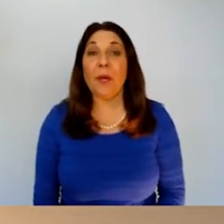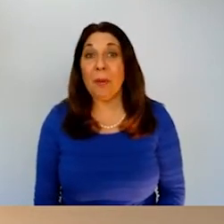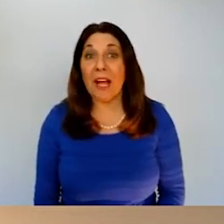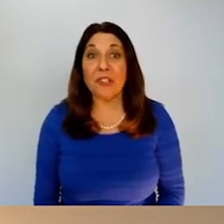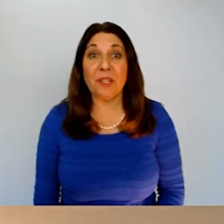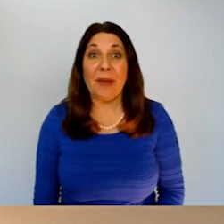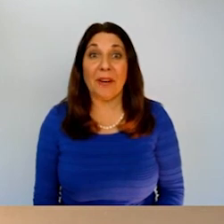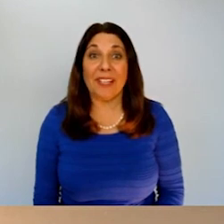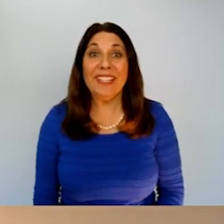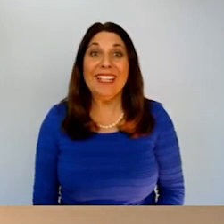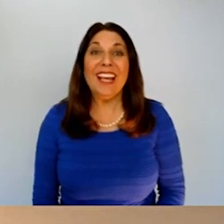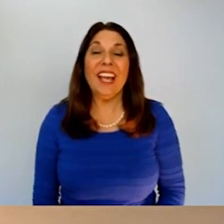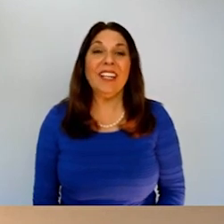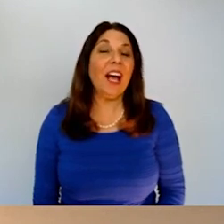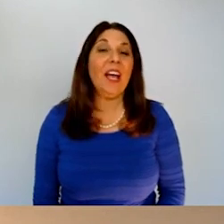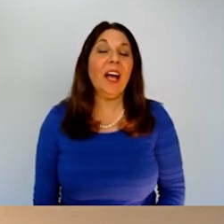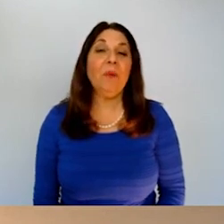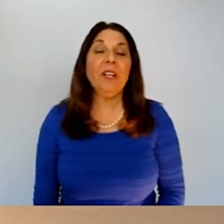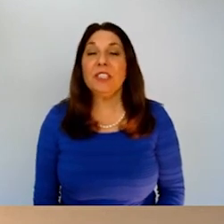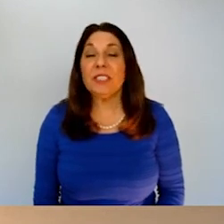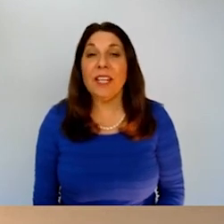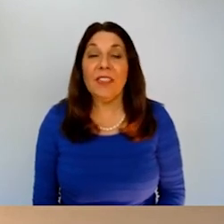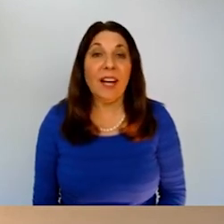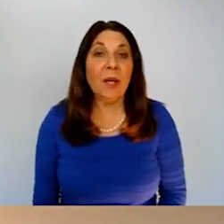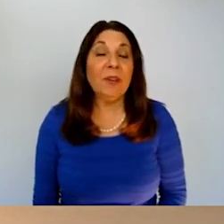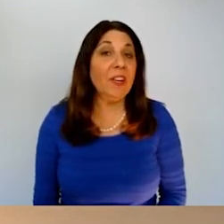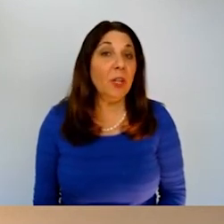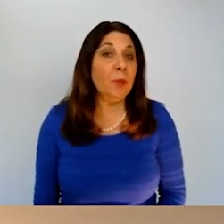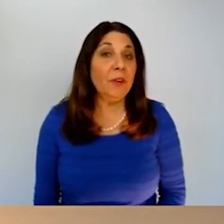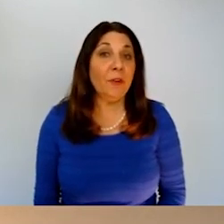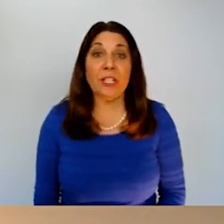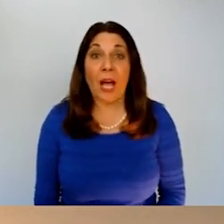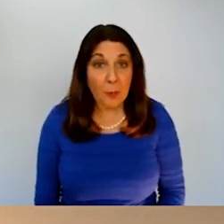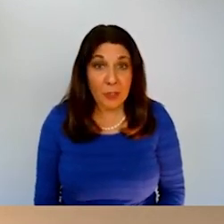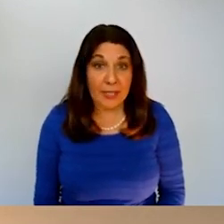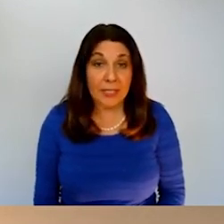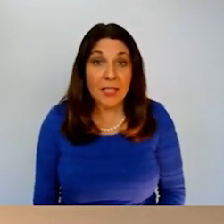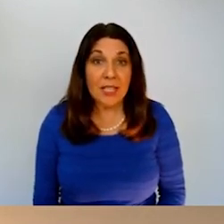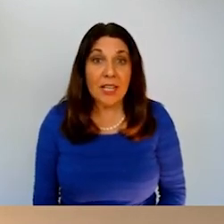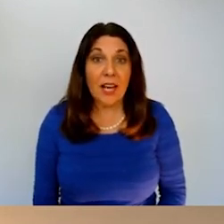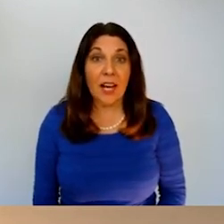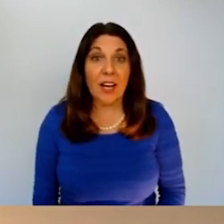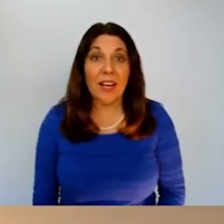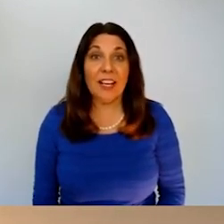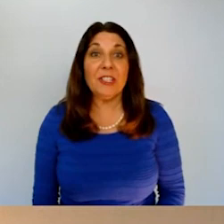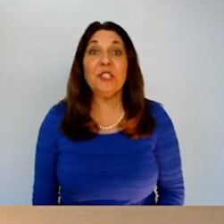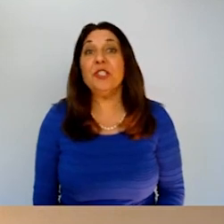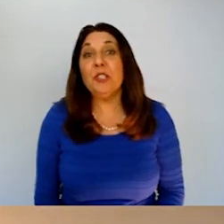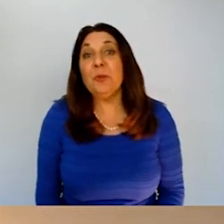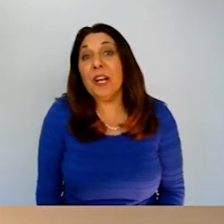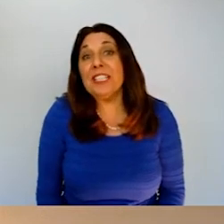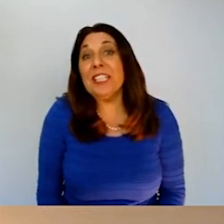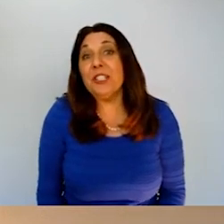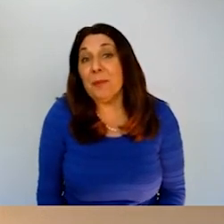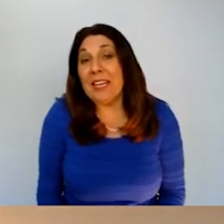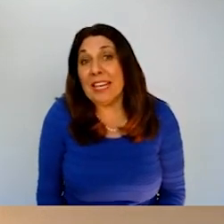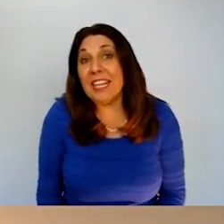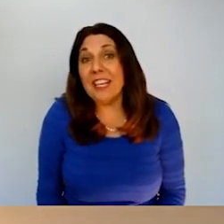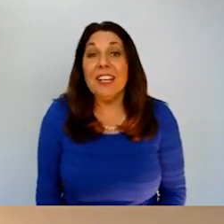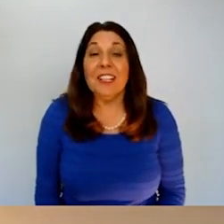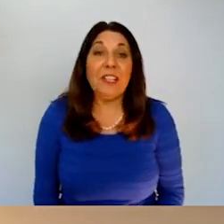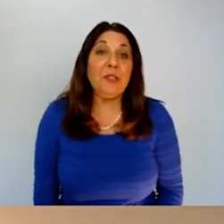who's passionate about it. And I want to just say that I'm available for adoption. Should you want to teach